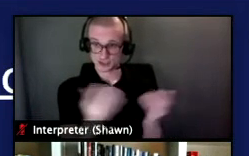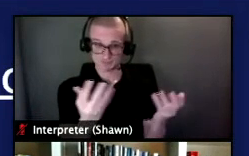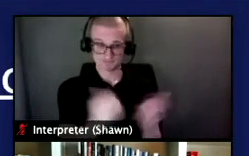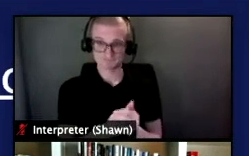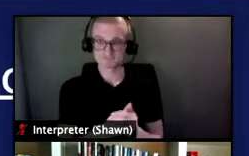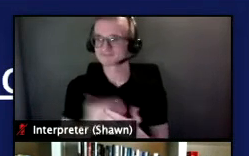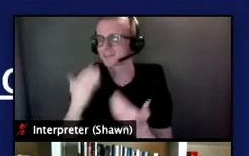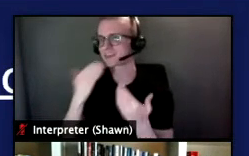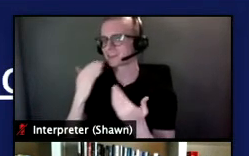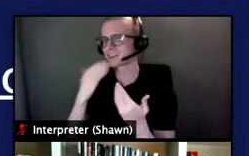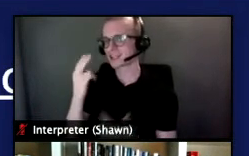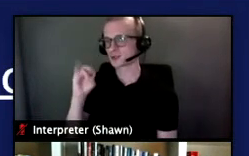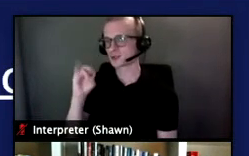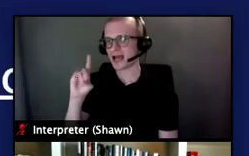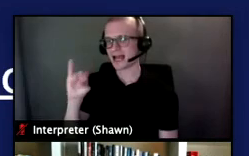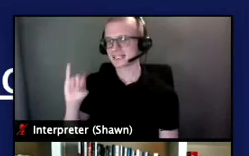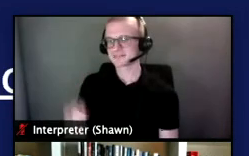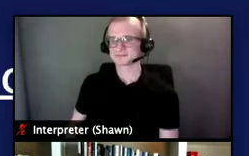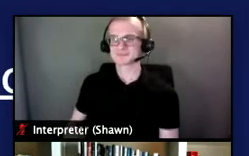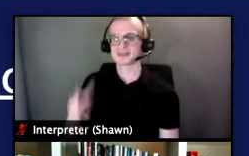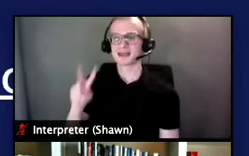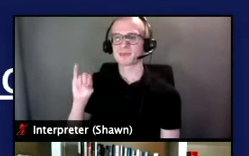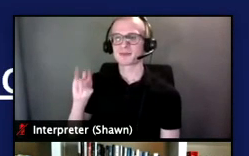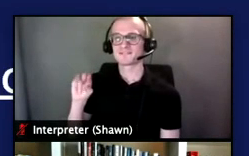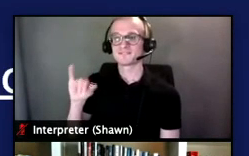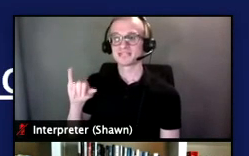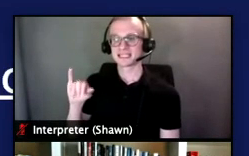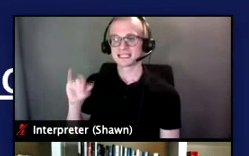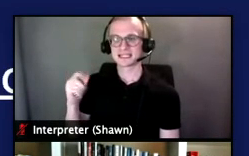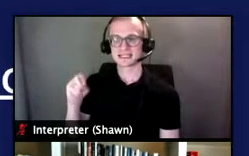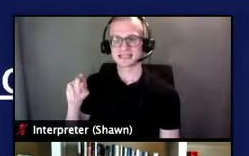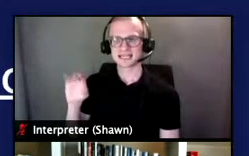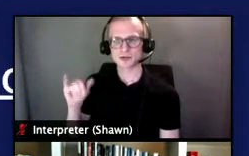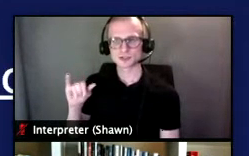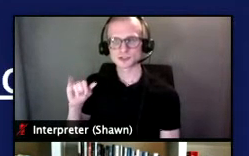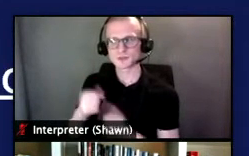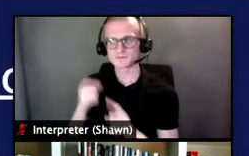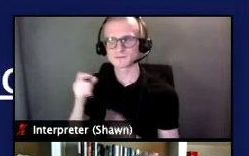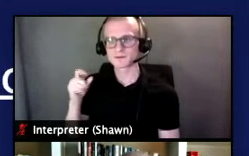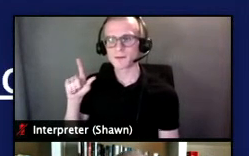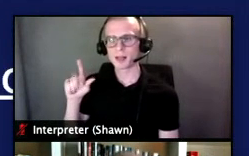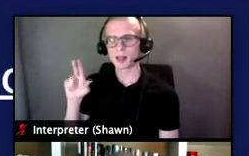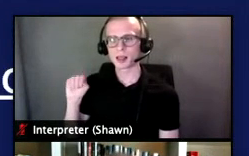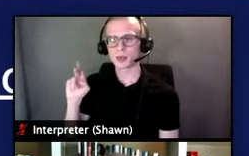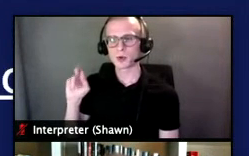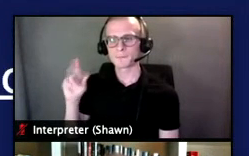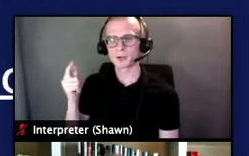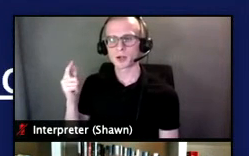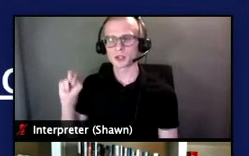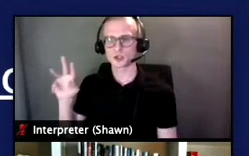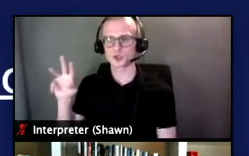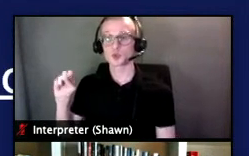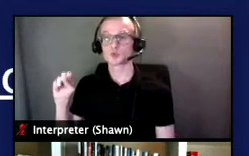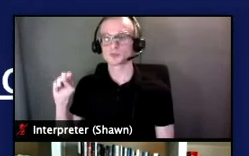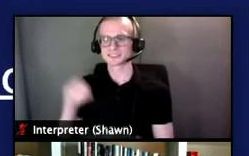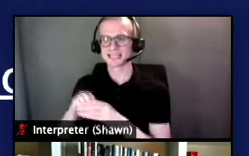Thank you, Heidi. This is Vinny Daljudes at Bloomberg News in Denver. Has the state